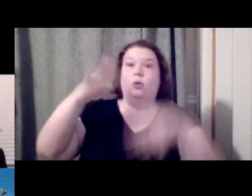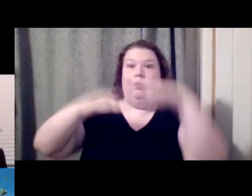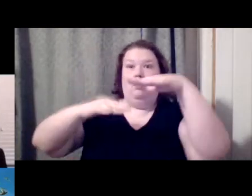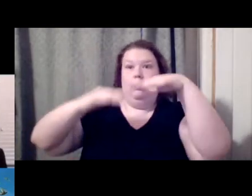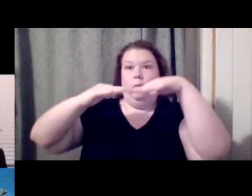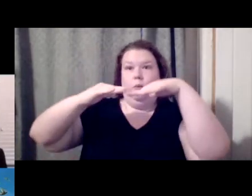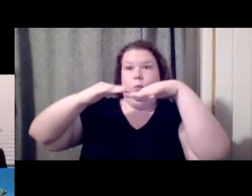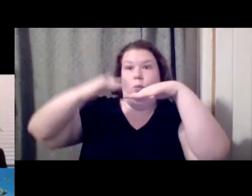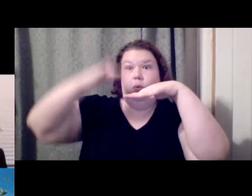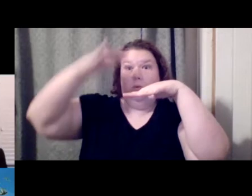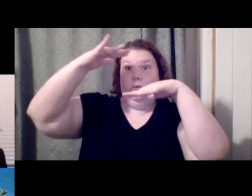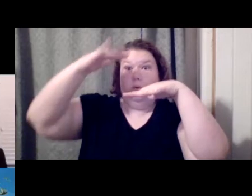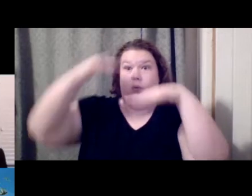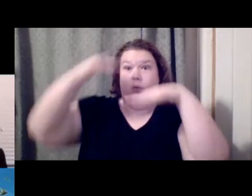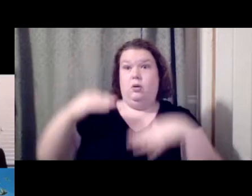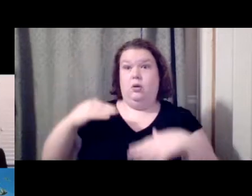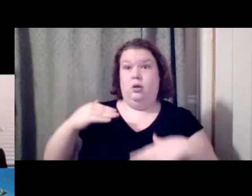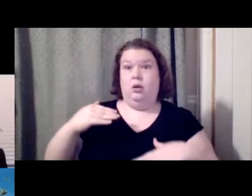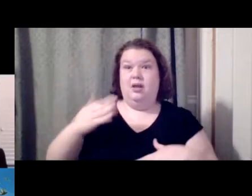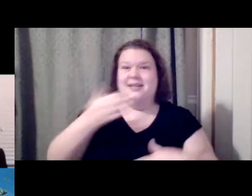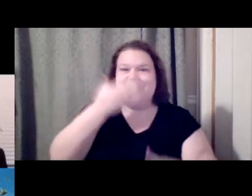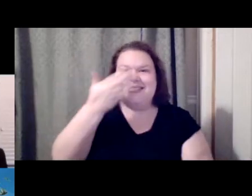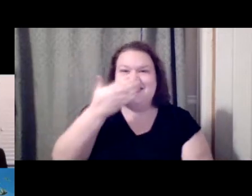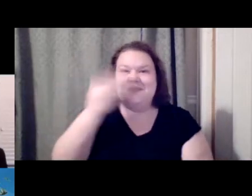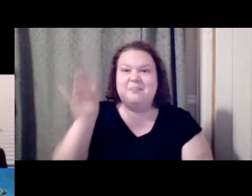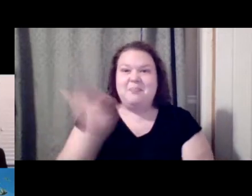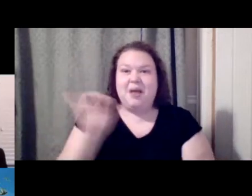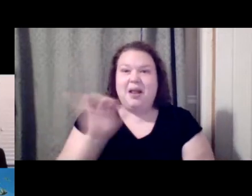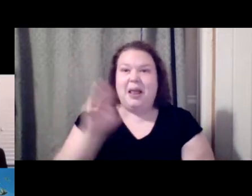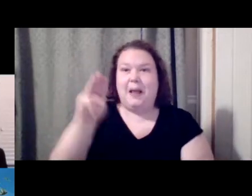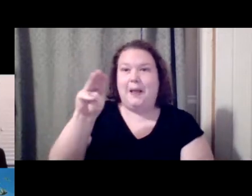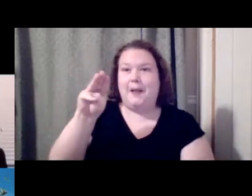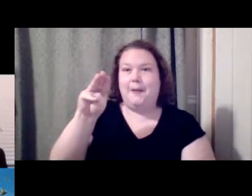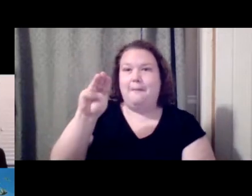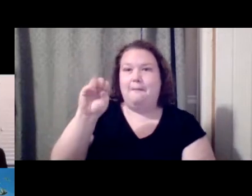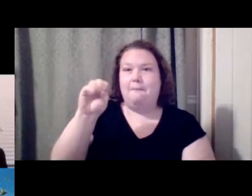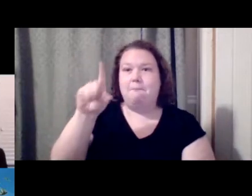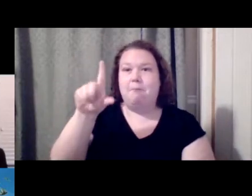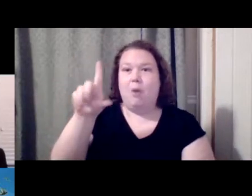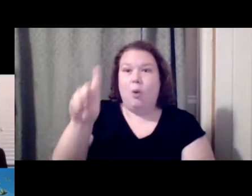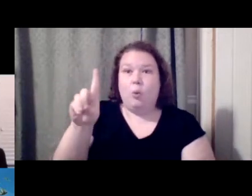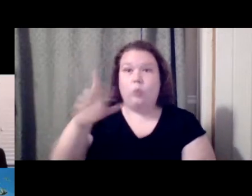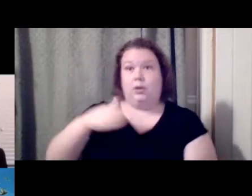a kid that is very allergic to mold. And I mean,